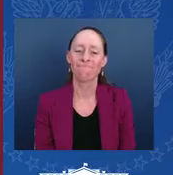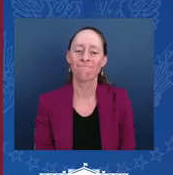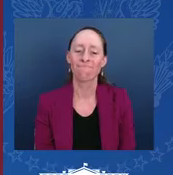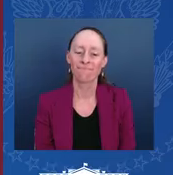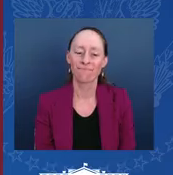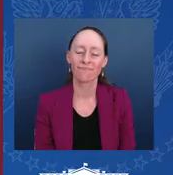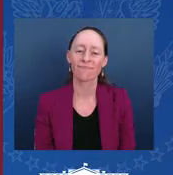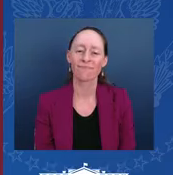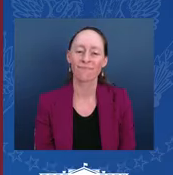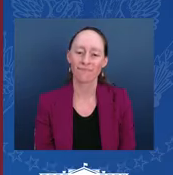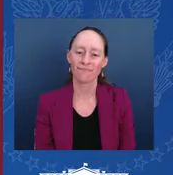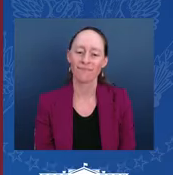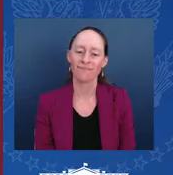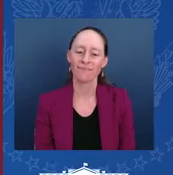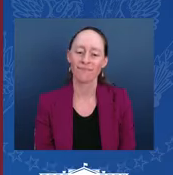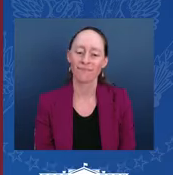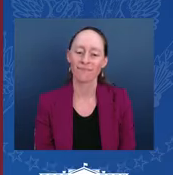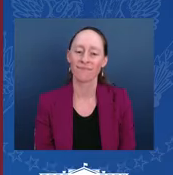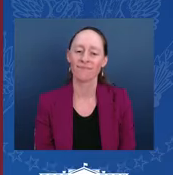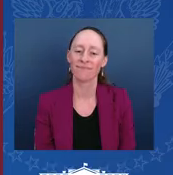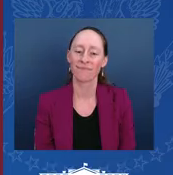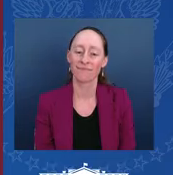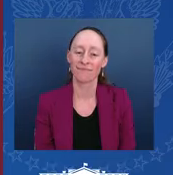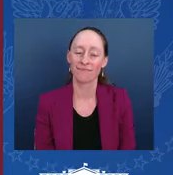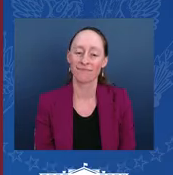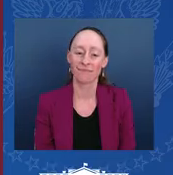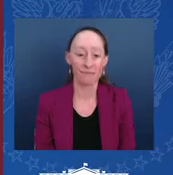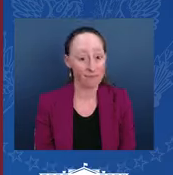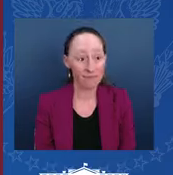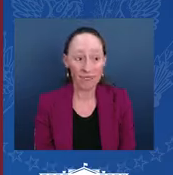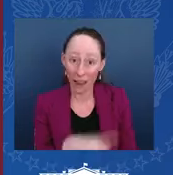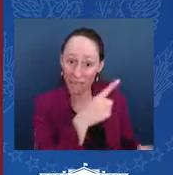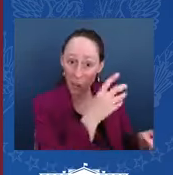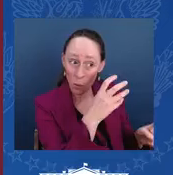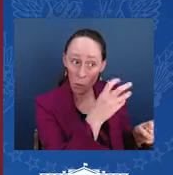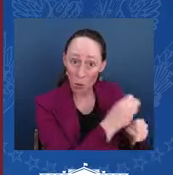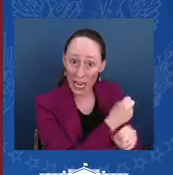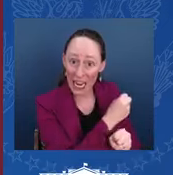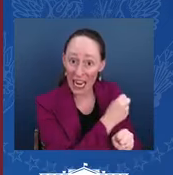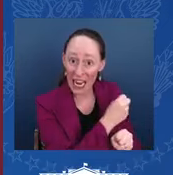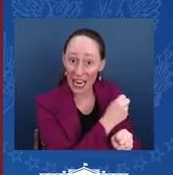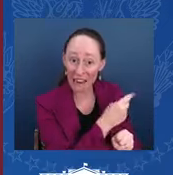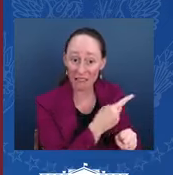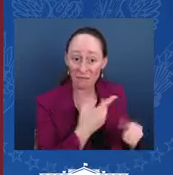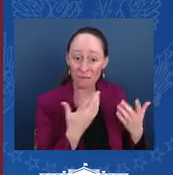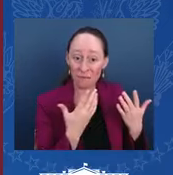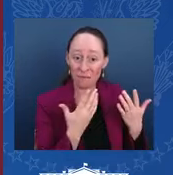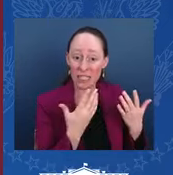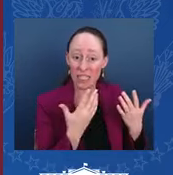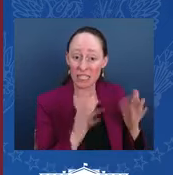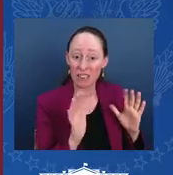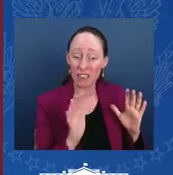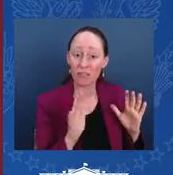If we don't elect Kamala and he gets elected, Trump can kick up to 45 million people off their health insurance. 45